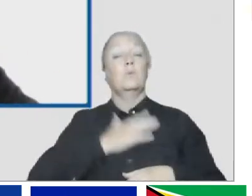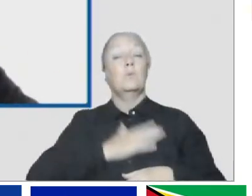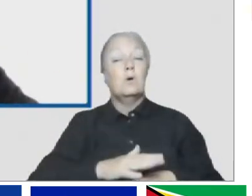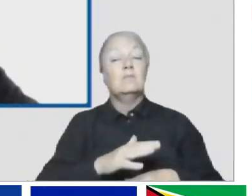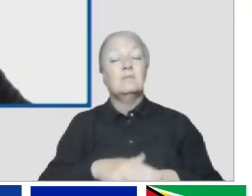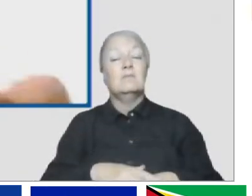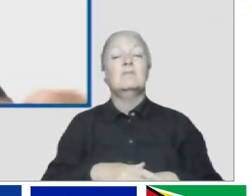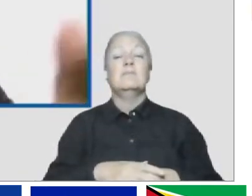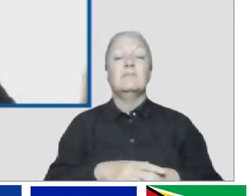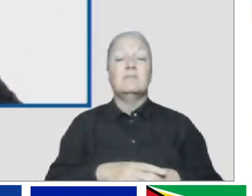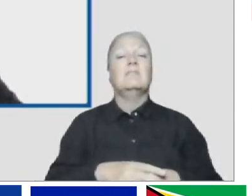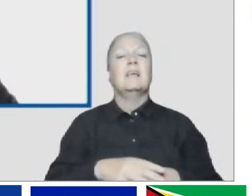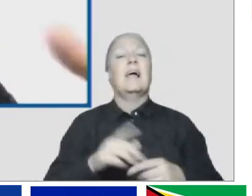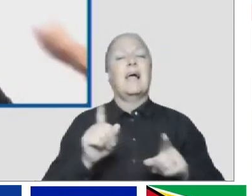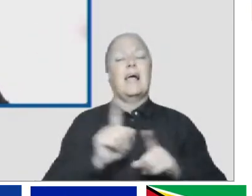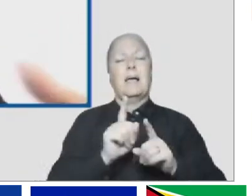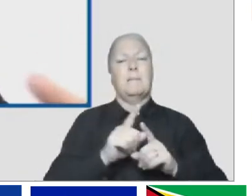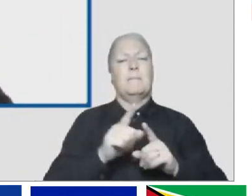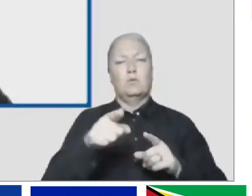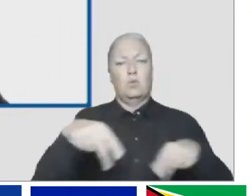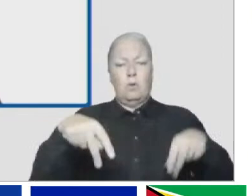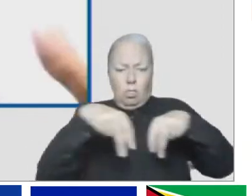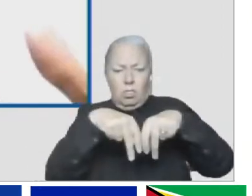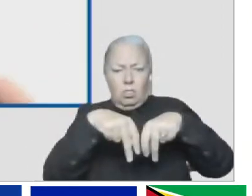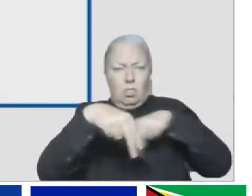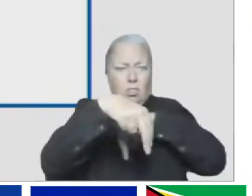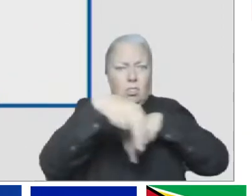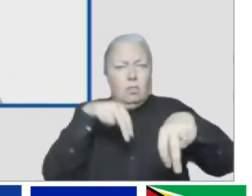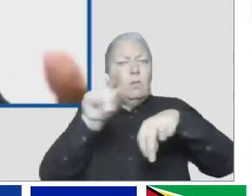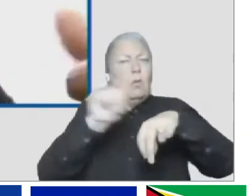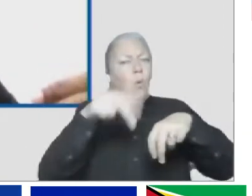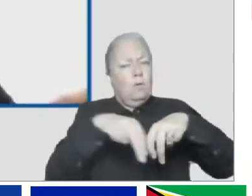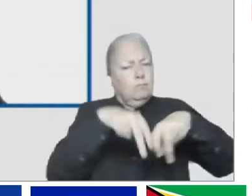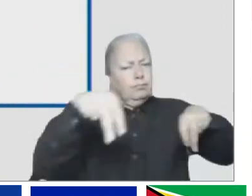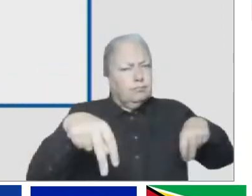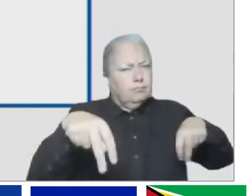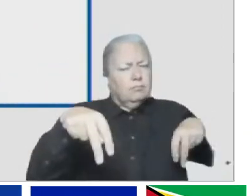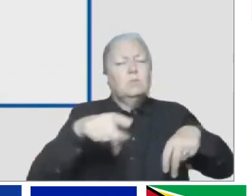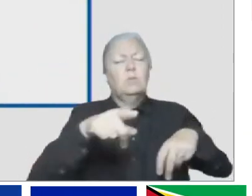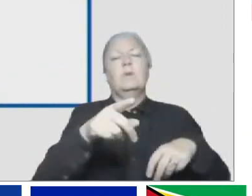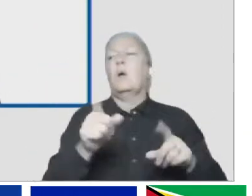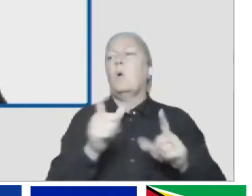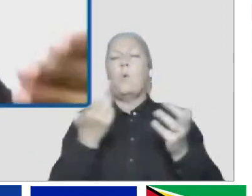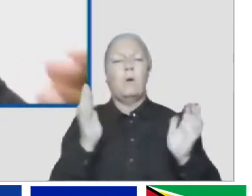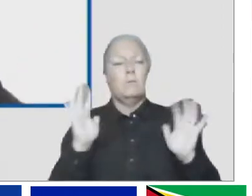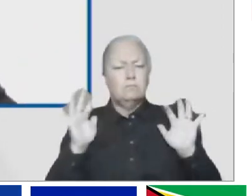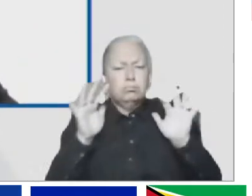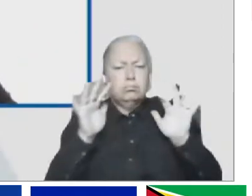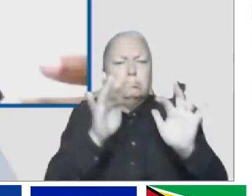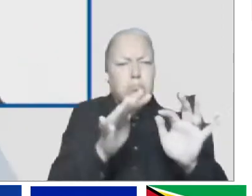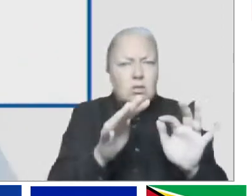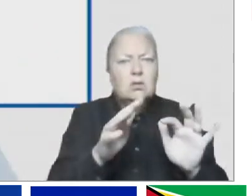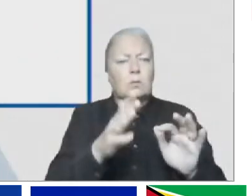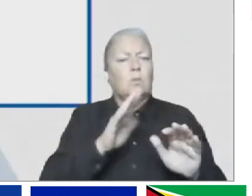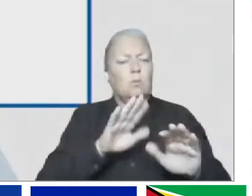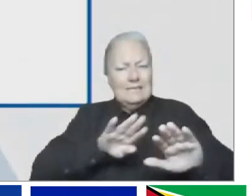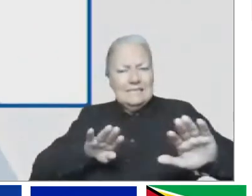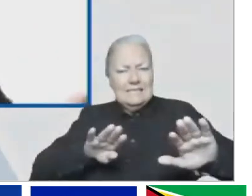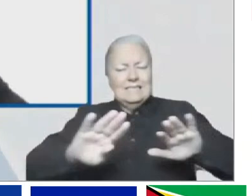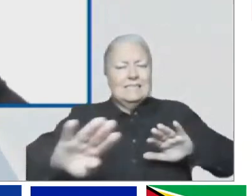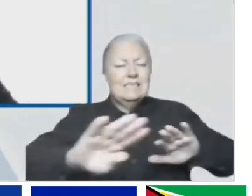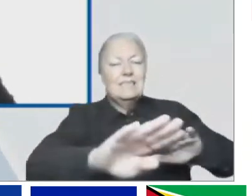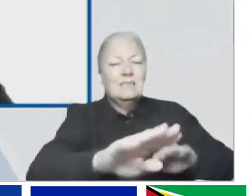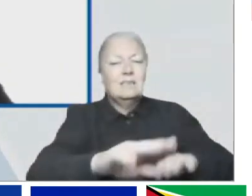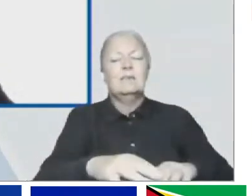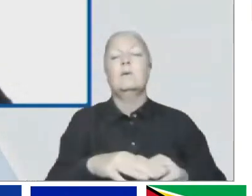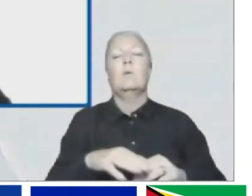want to minimize the movement of people and the gathering of people. But then if you have to do social transfers, if you have to